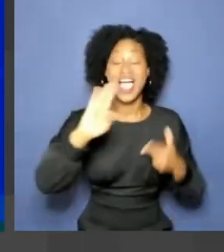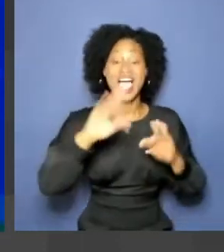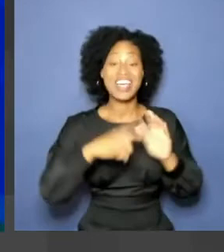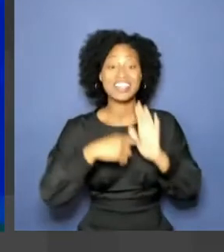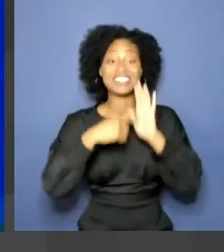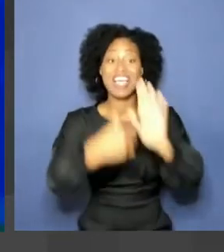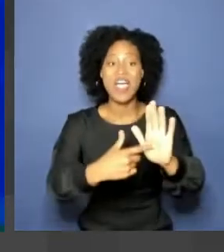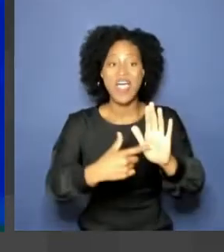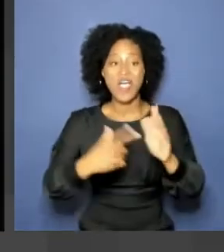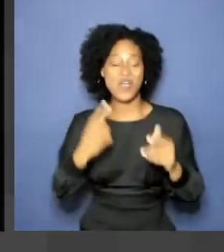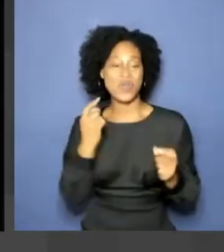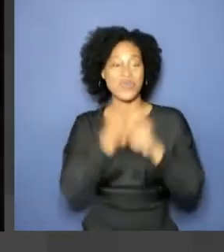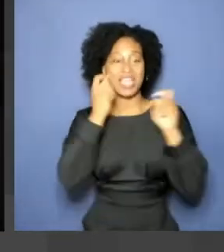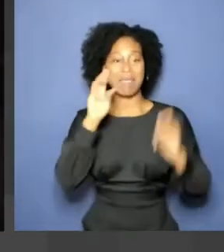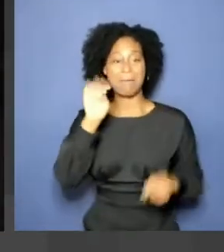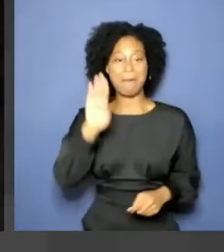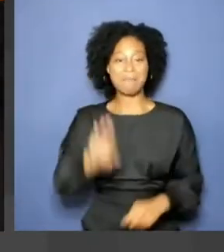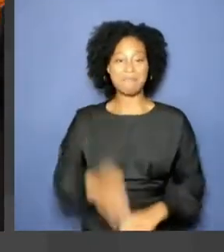winning mob.